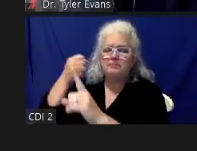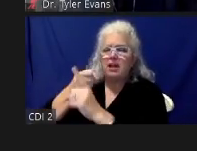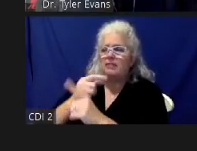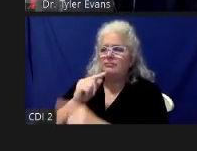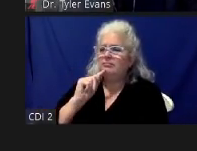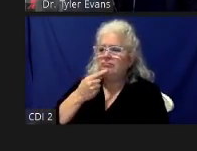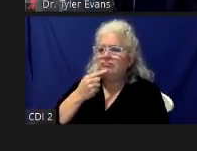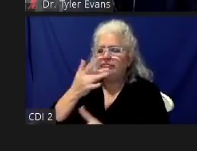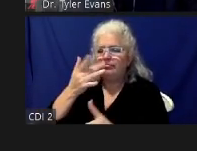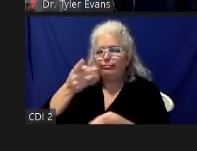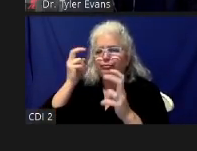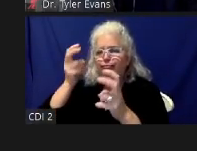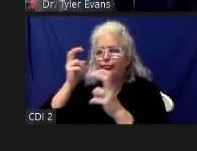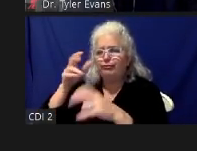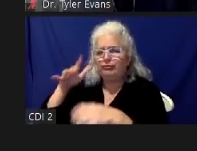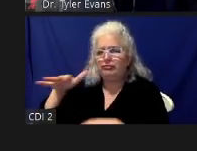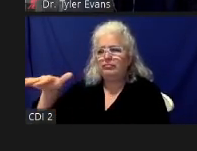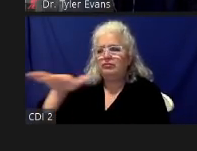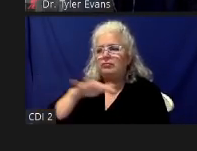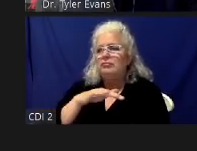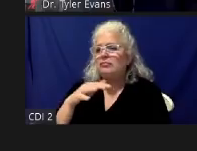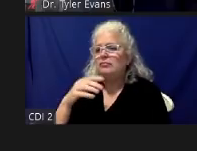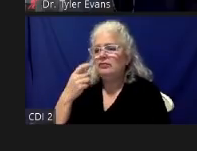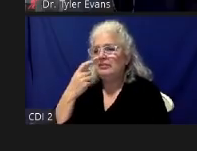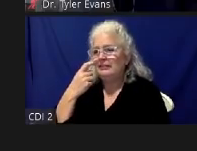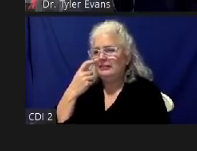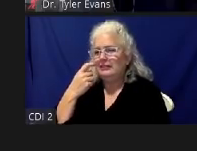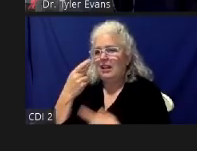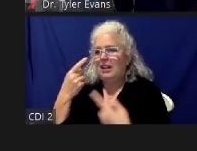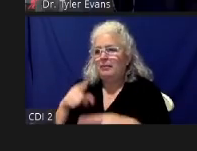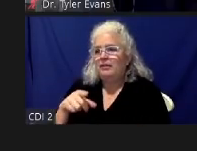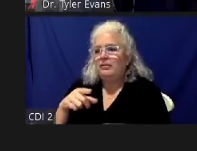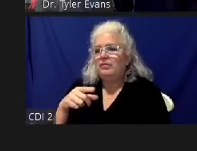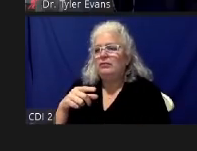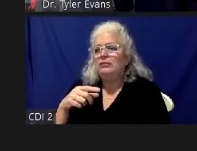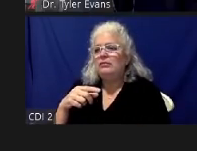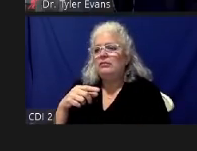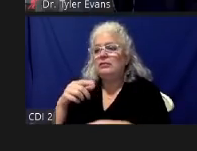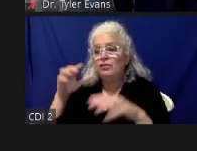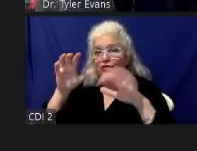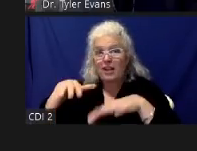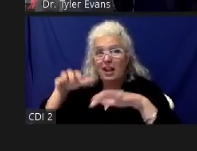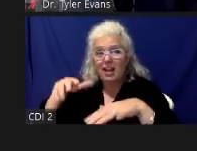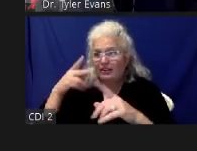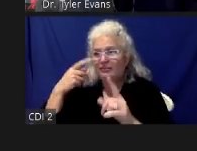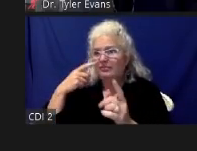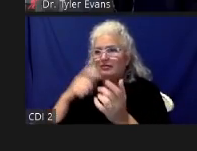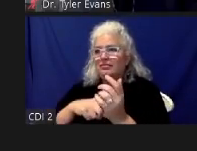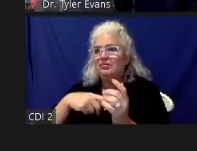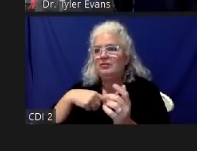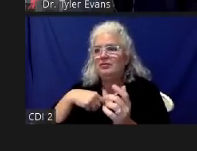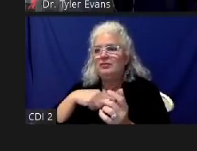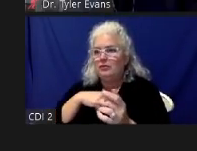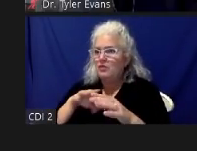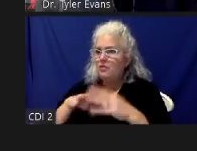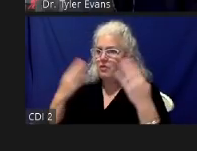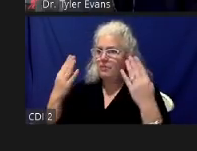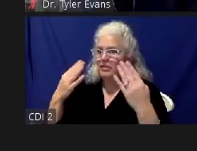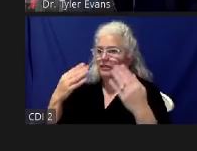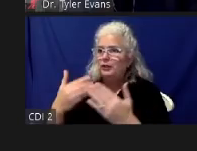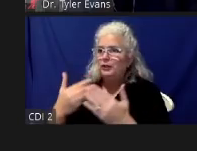day, and it speaks for itself in terms of the hope that this represents for all of